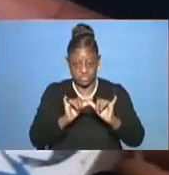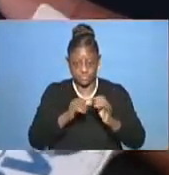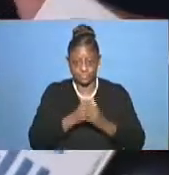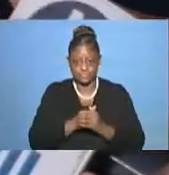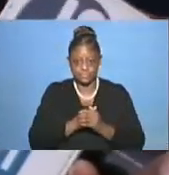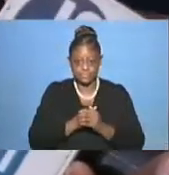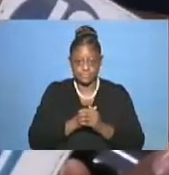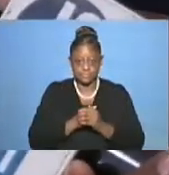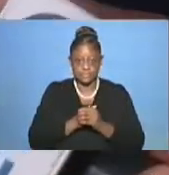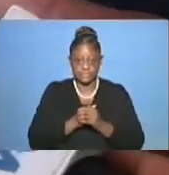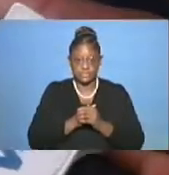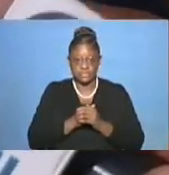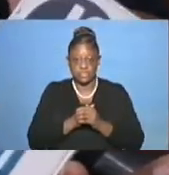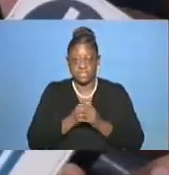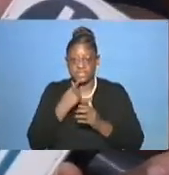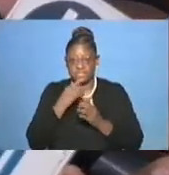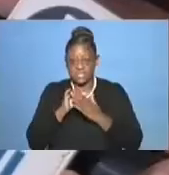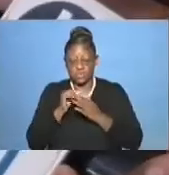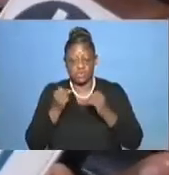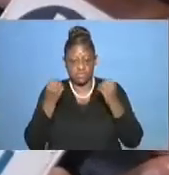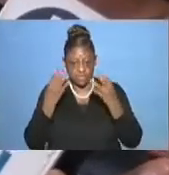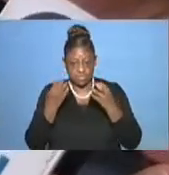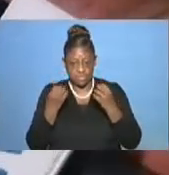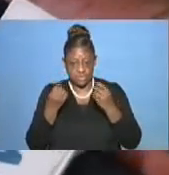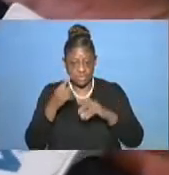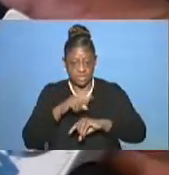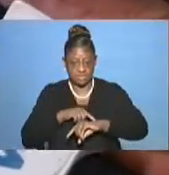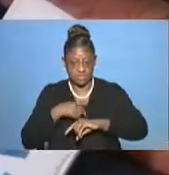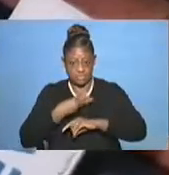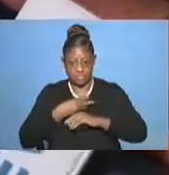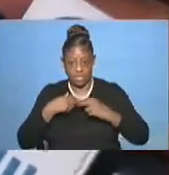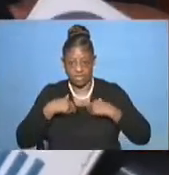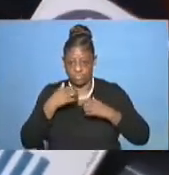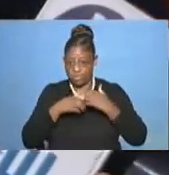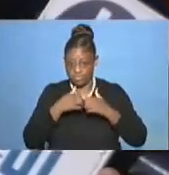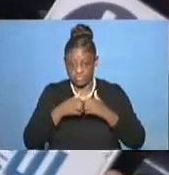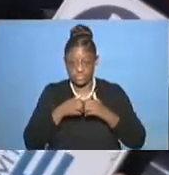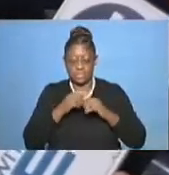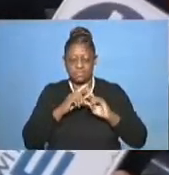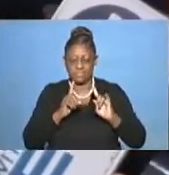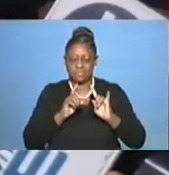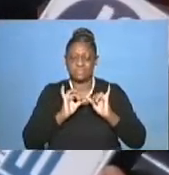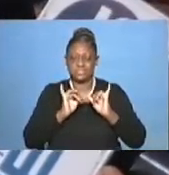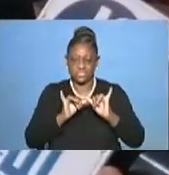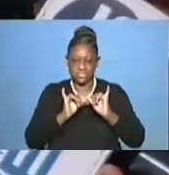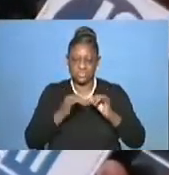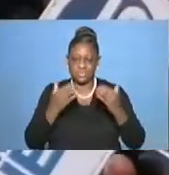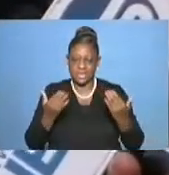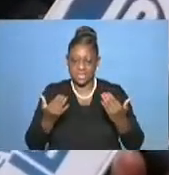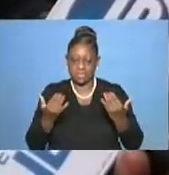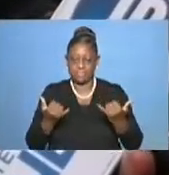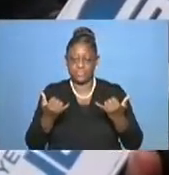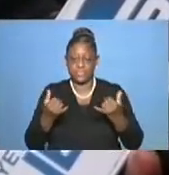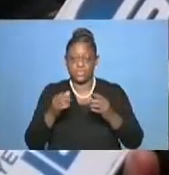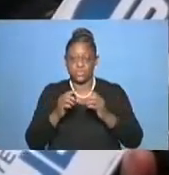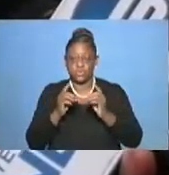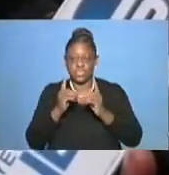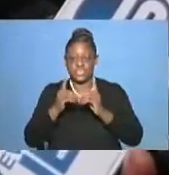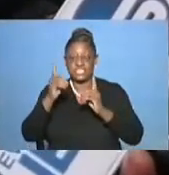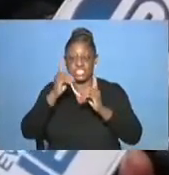pivoted in financial services many times, and I expect that we're going to do likewise in the digital assets